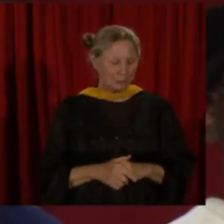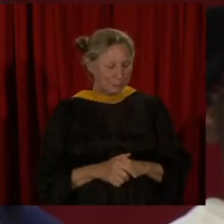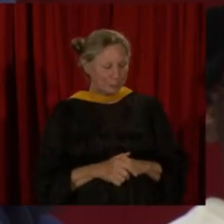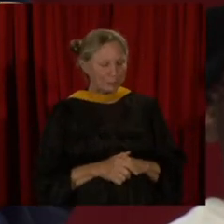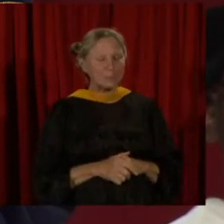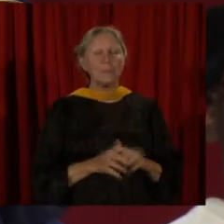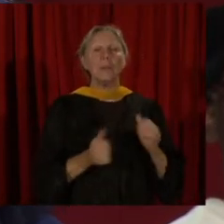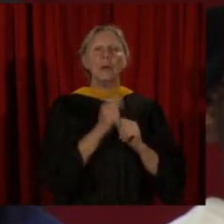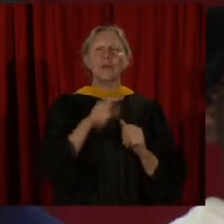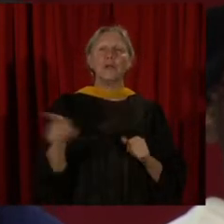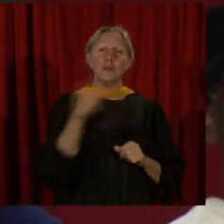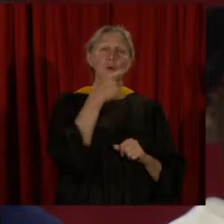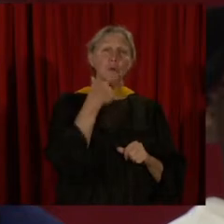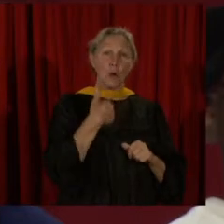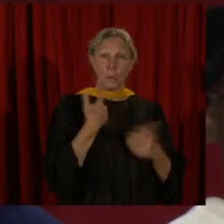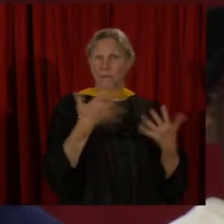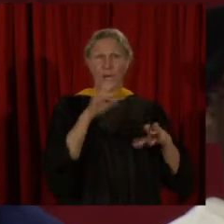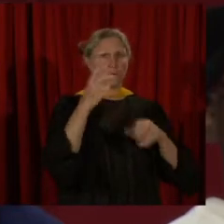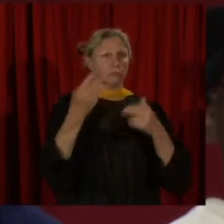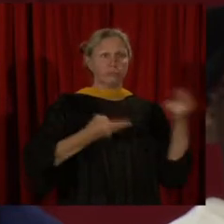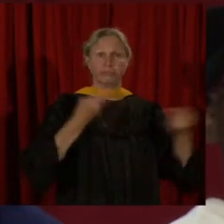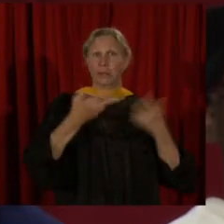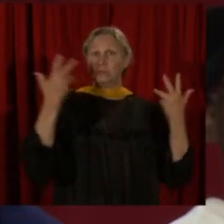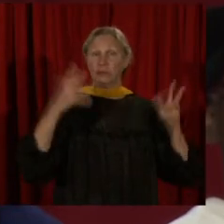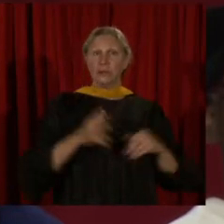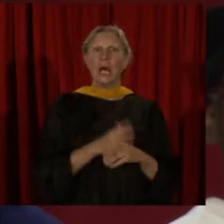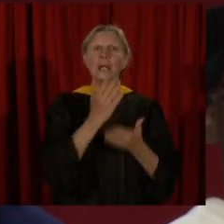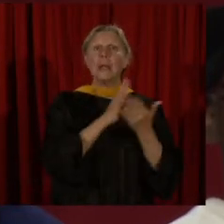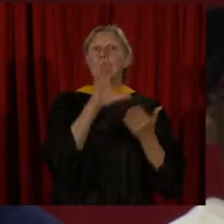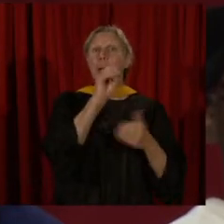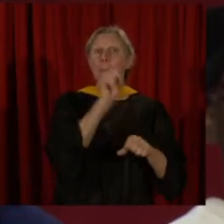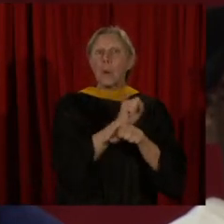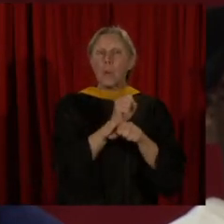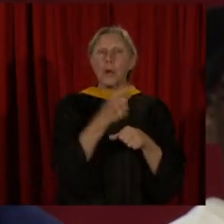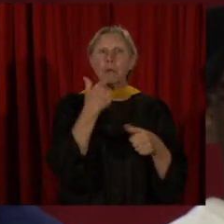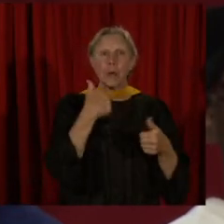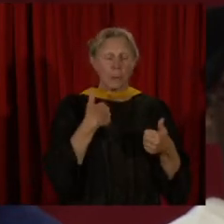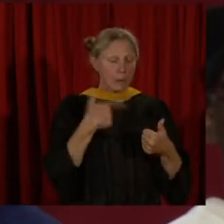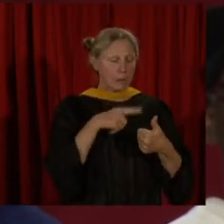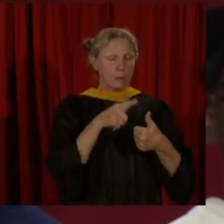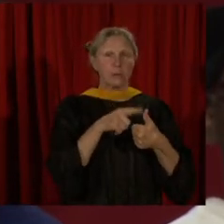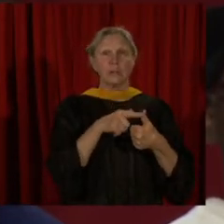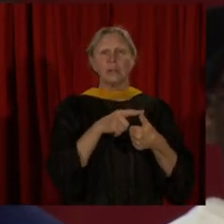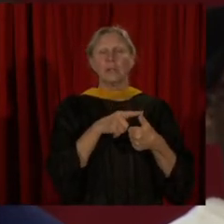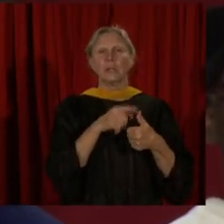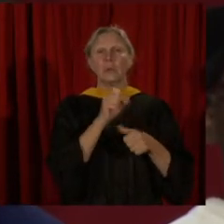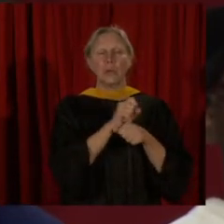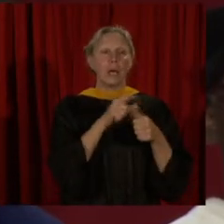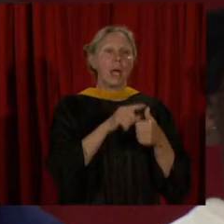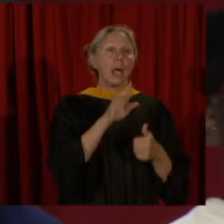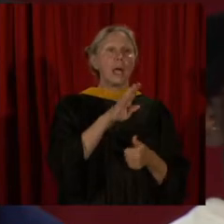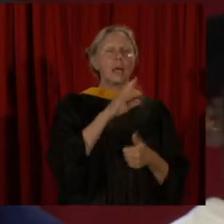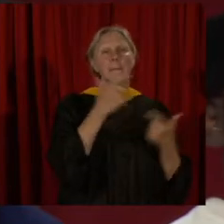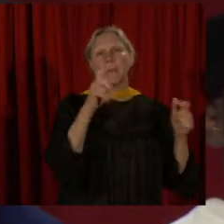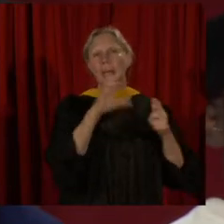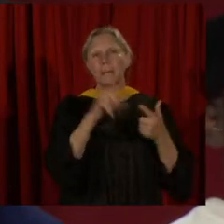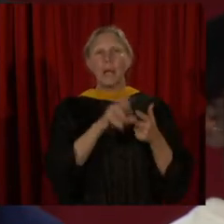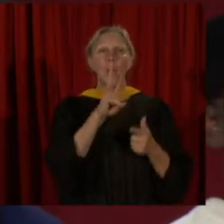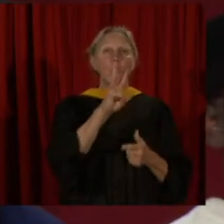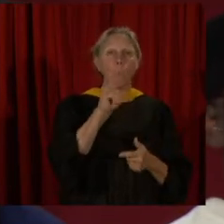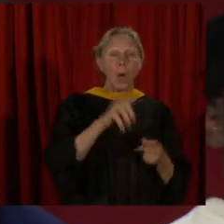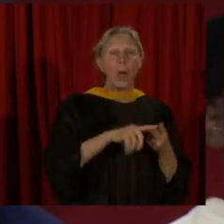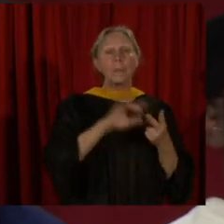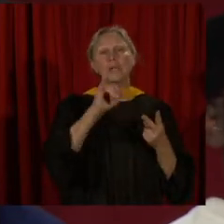already told us you're employed. Some of the companies where you'll be working, starting careers, include big companies like Walmart,